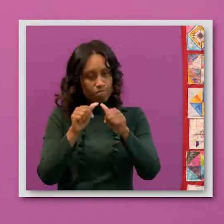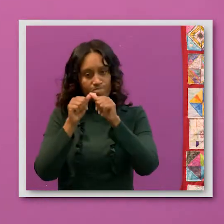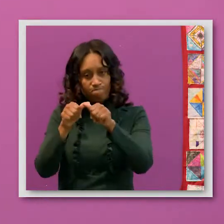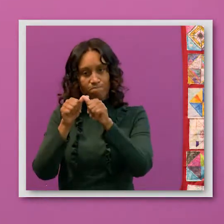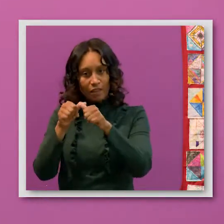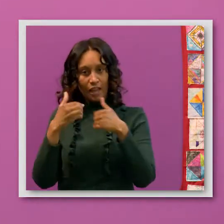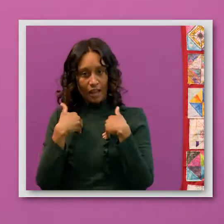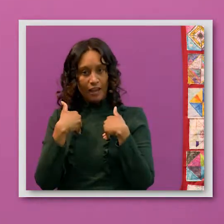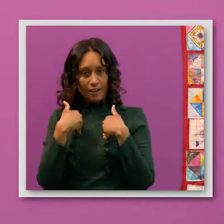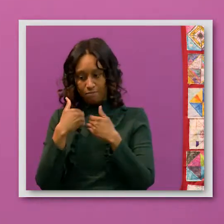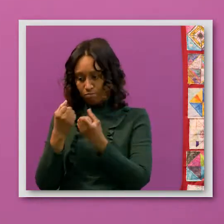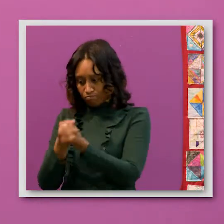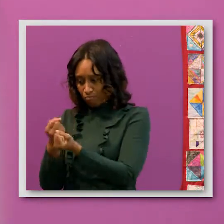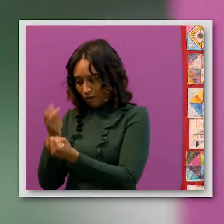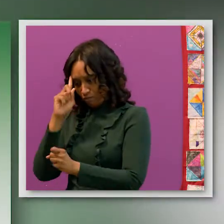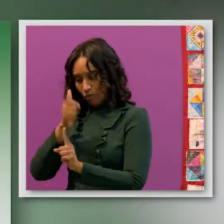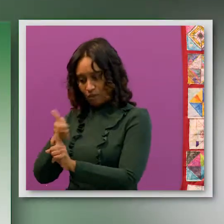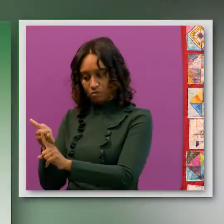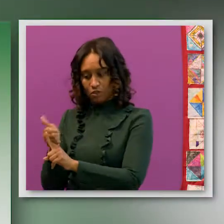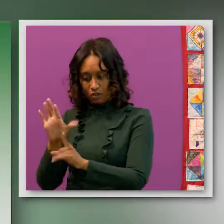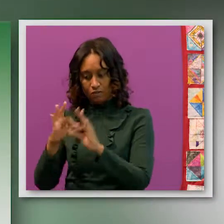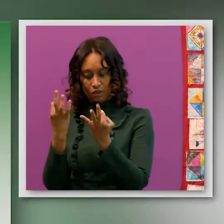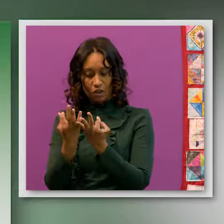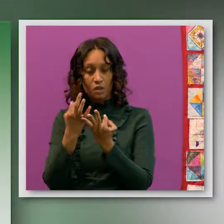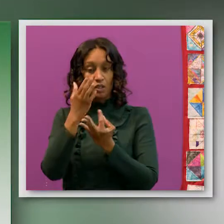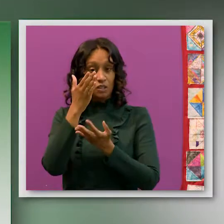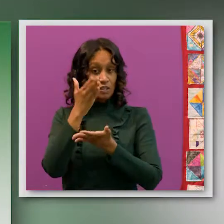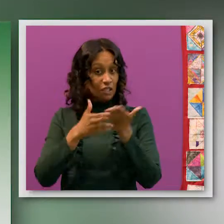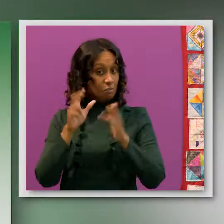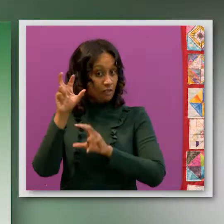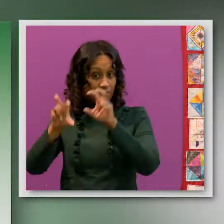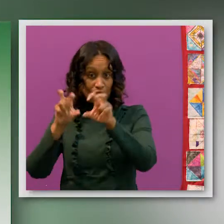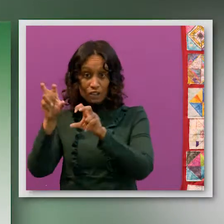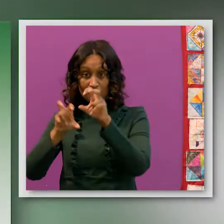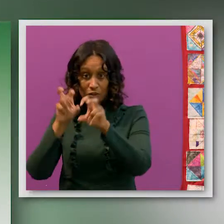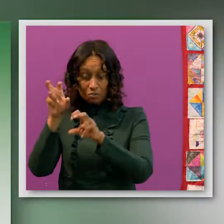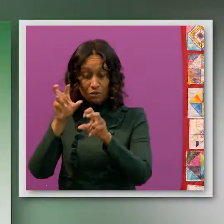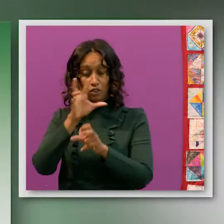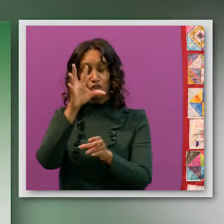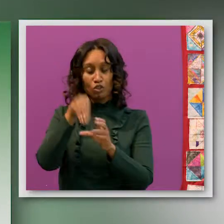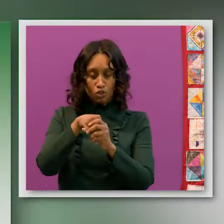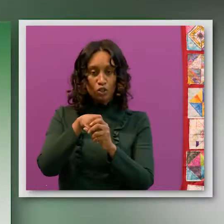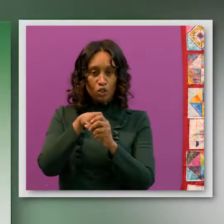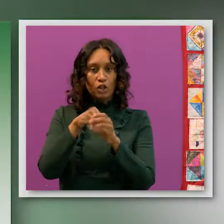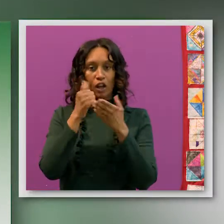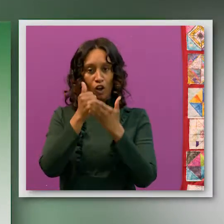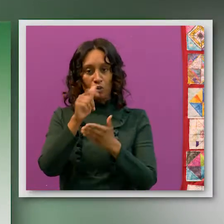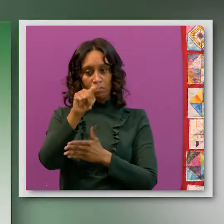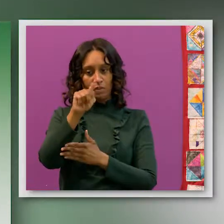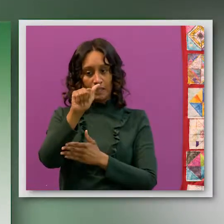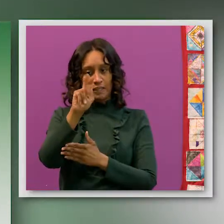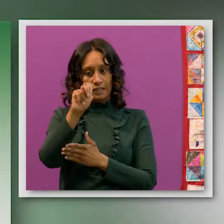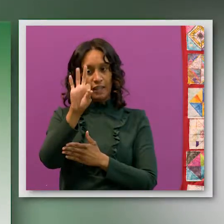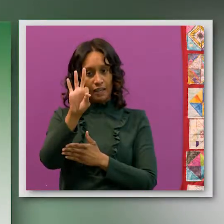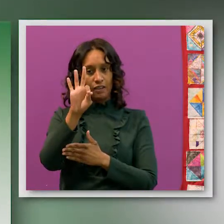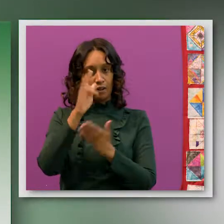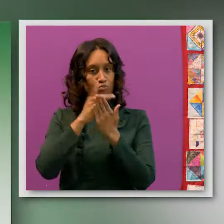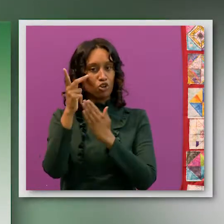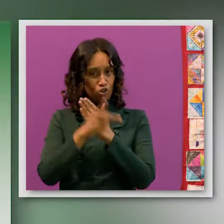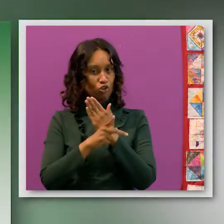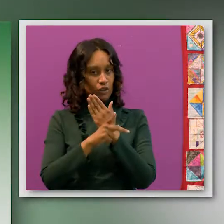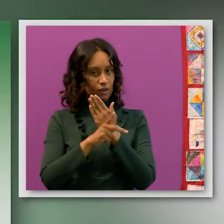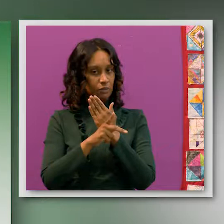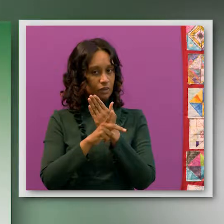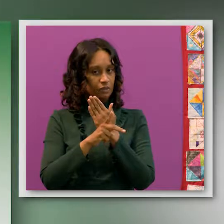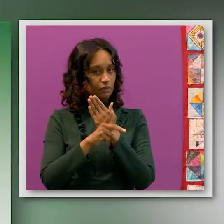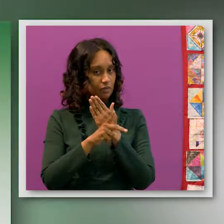to provide for themselves and their family. And so some of these investments have been to reshape our TANF policy so that we can continue to